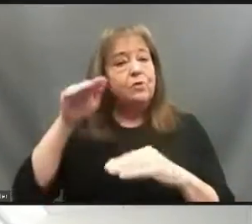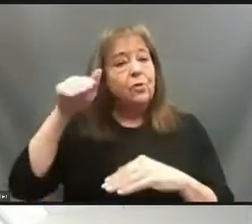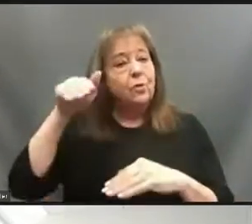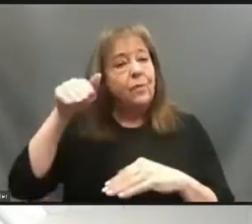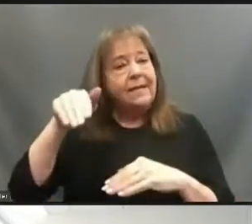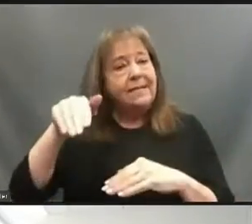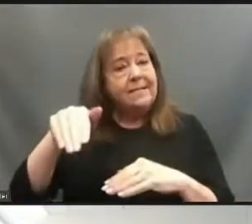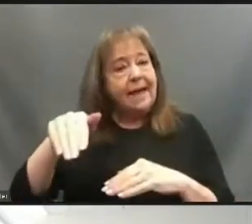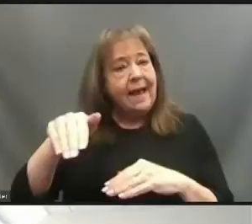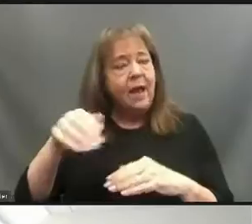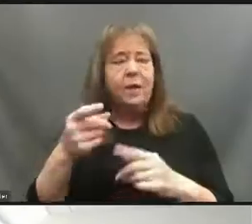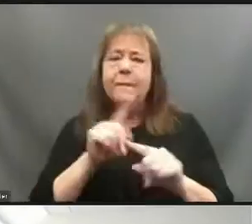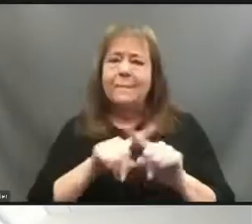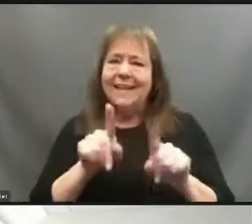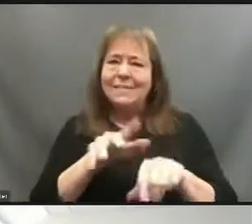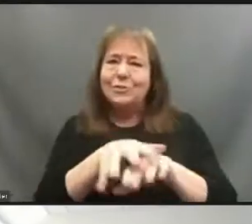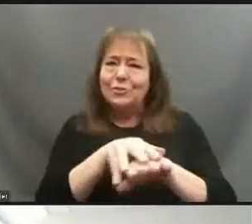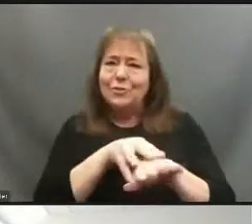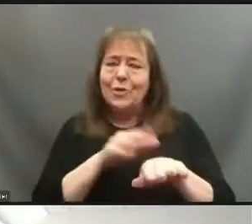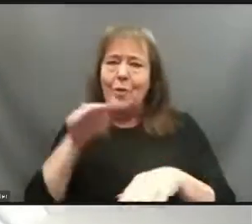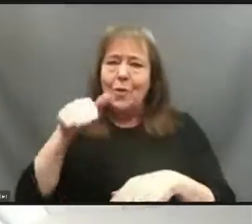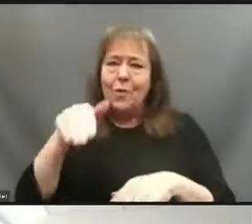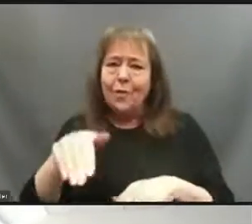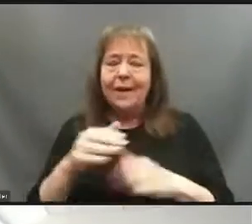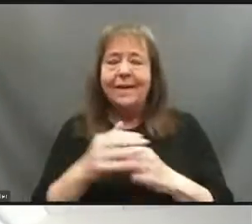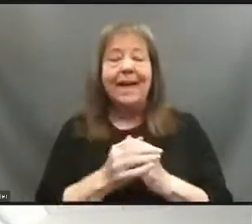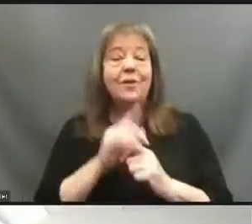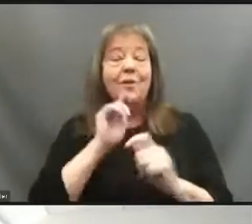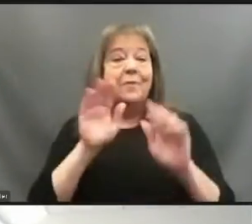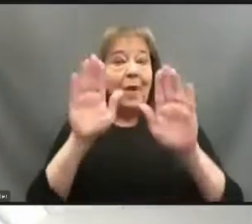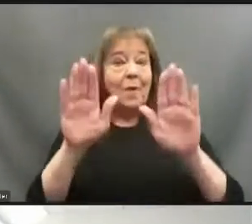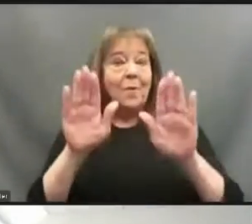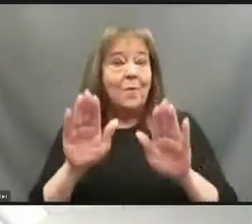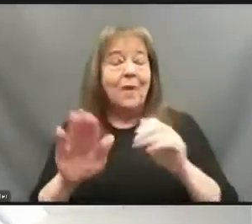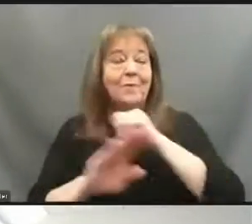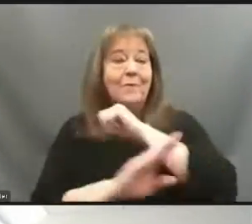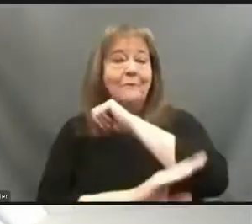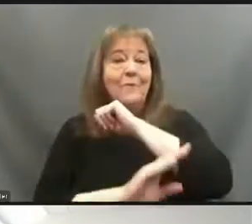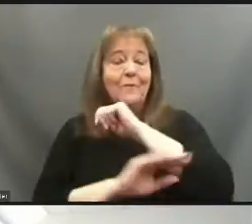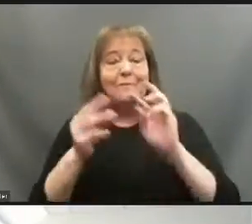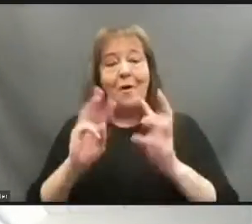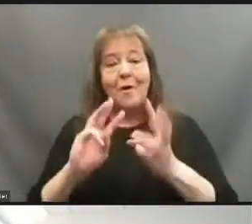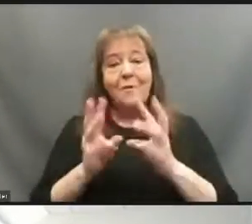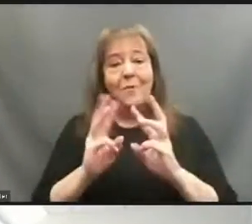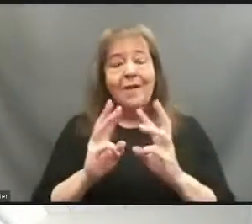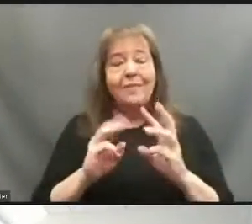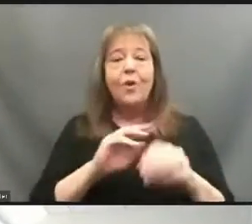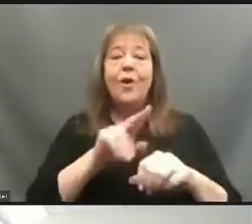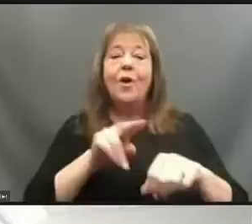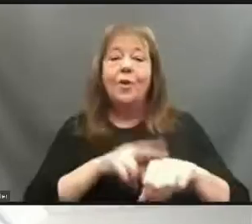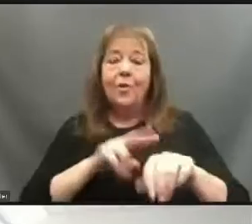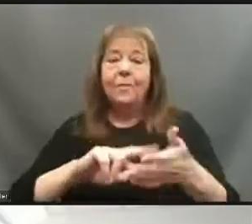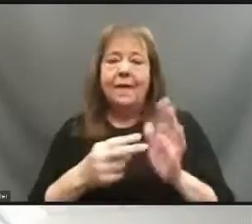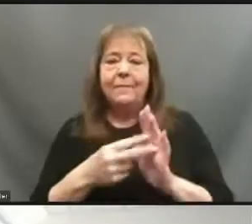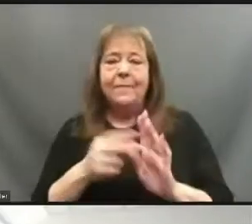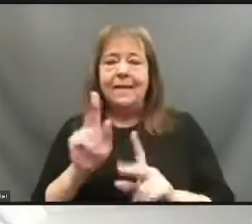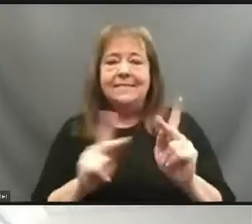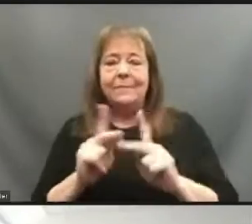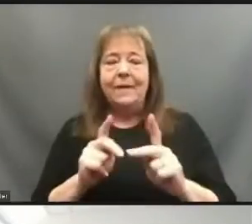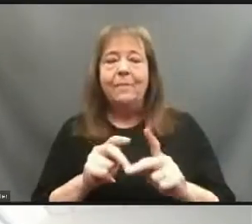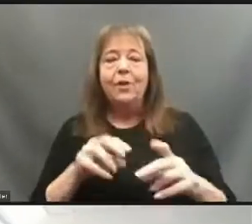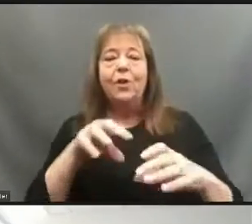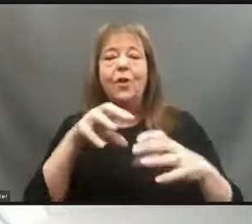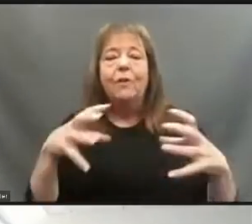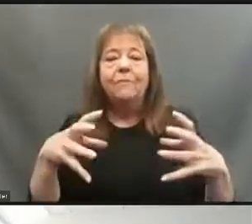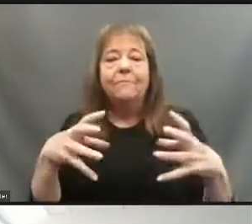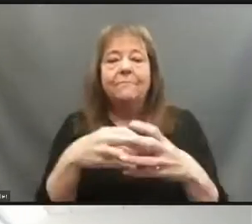slowly. That wonderful fall weather that we all look forward to typically means that we tend to get together into indoor places.